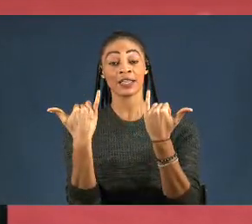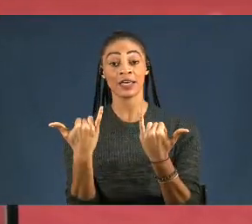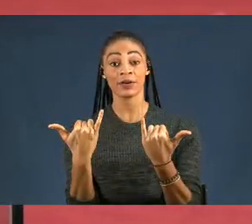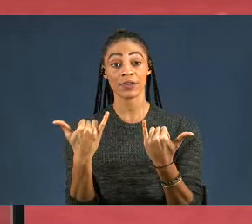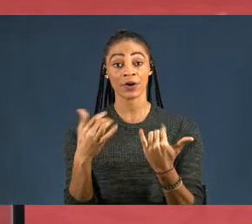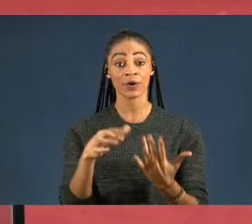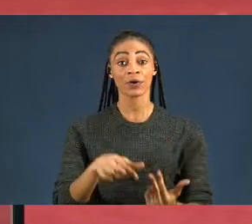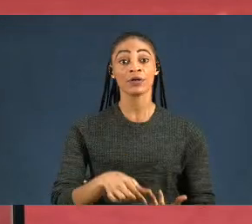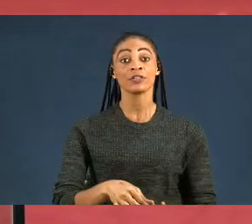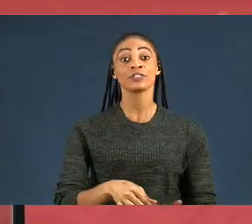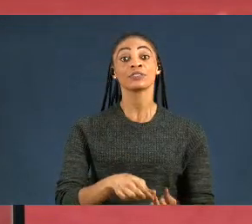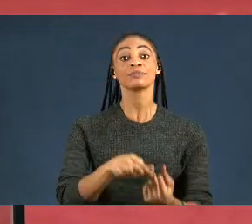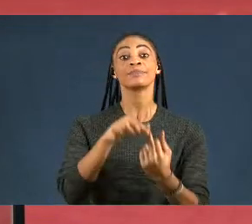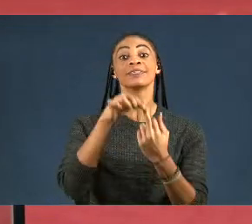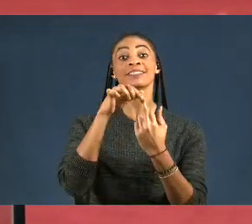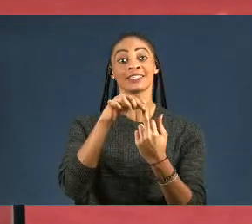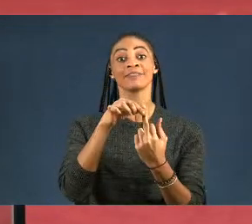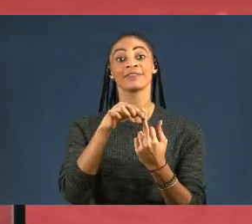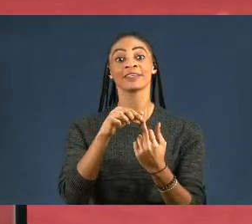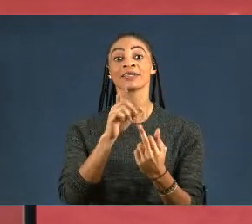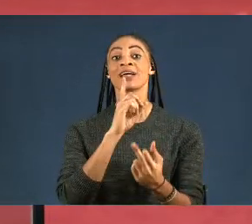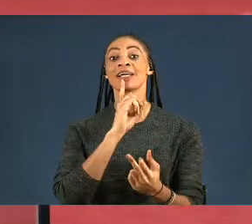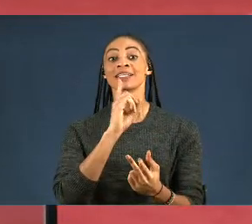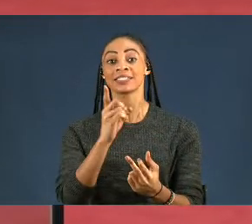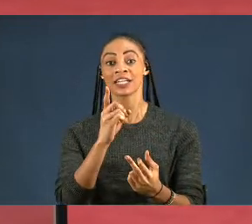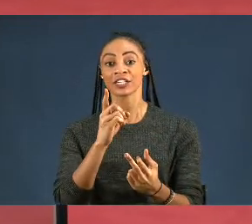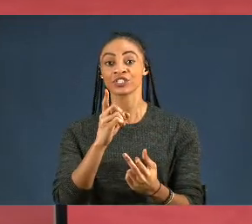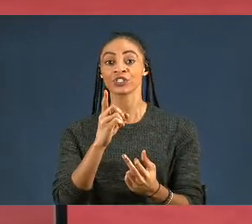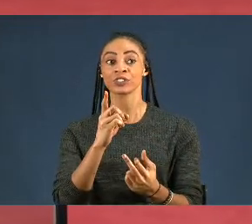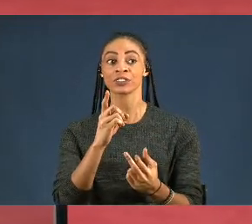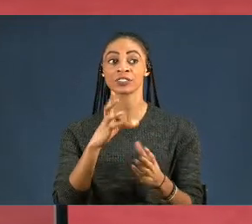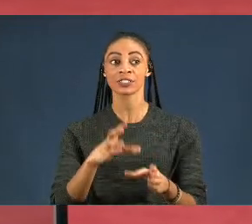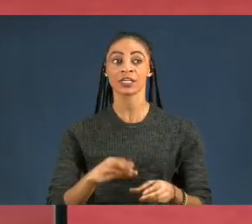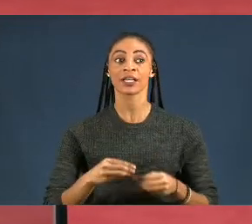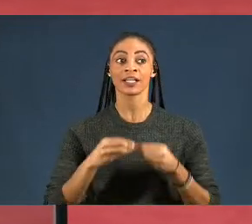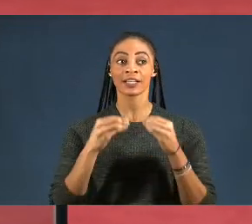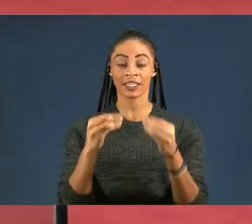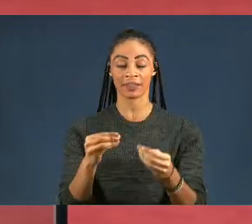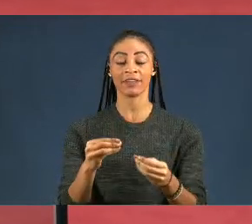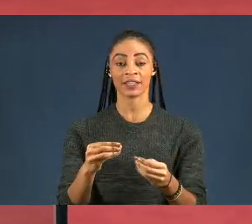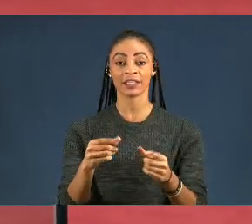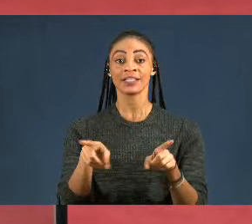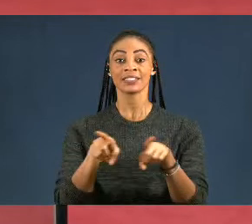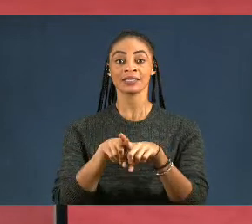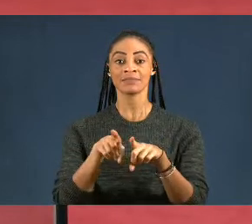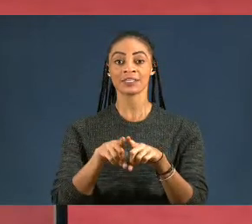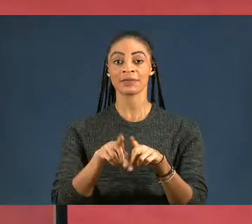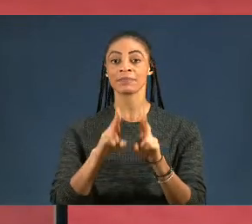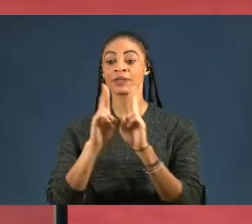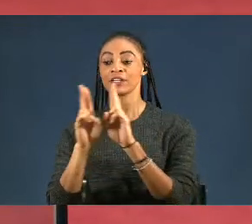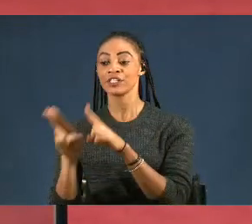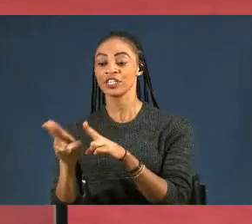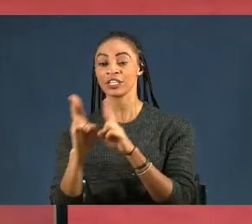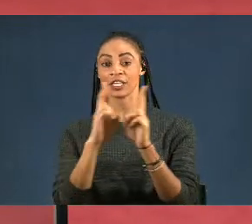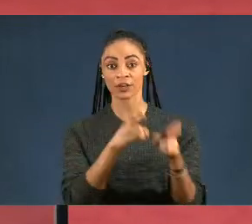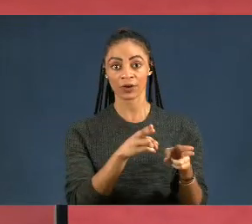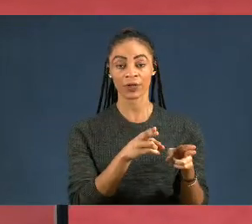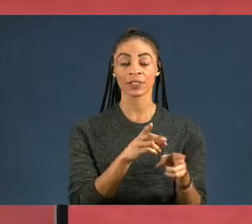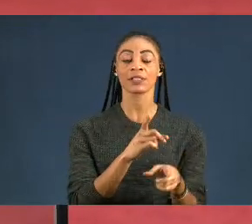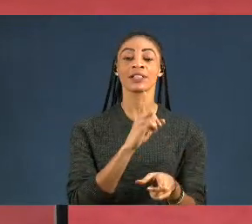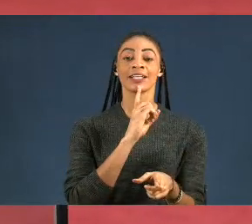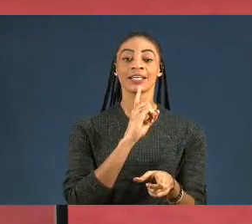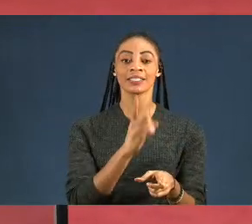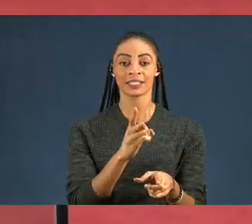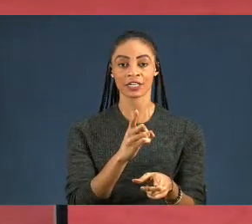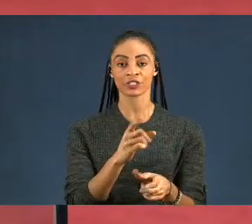instructions that have been given. There is specific instruction and general instruction. So the specific instruction